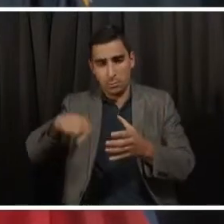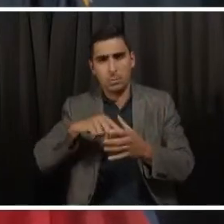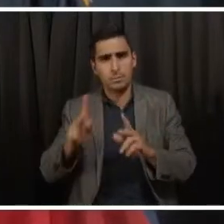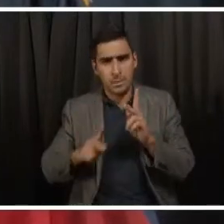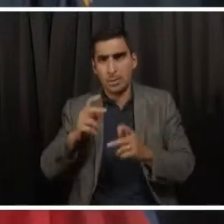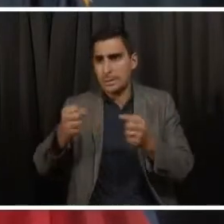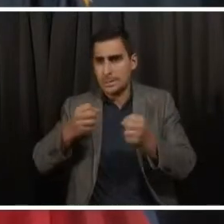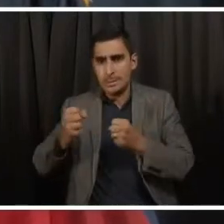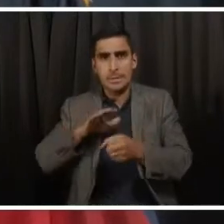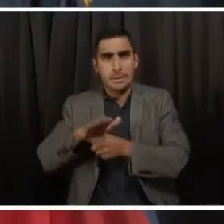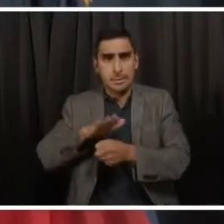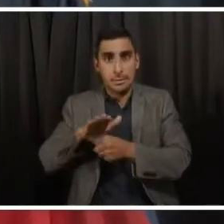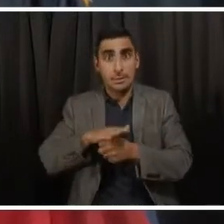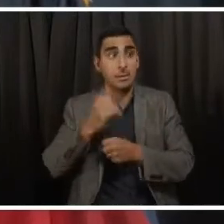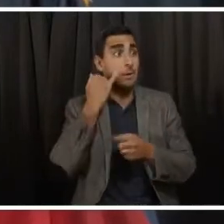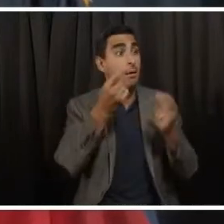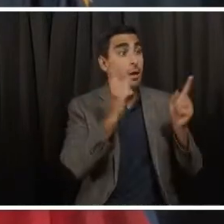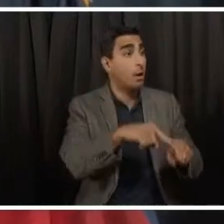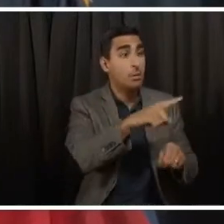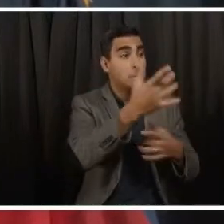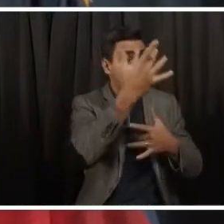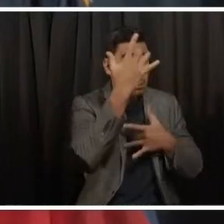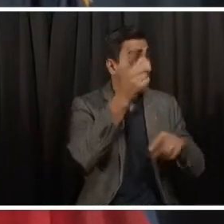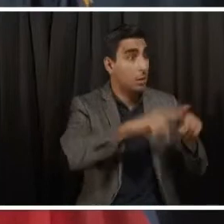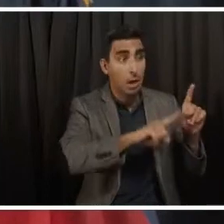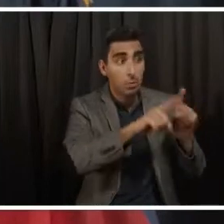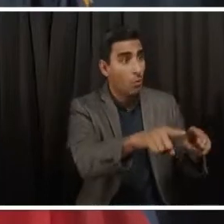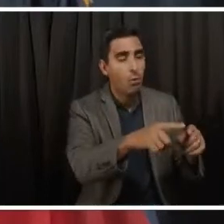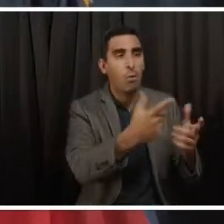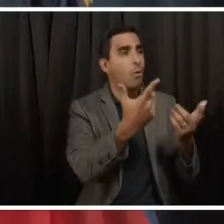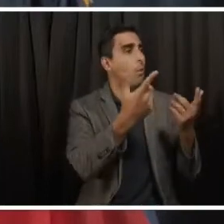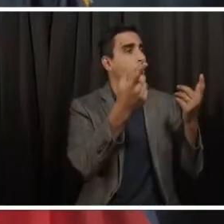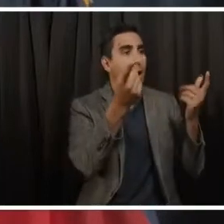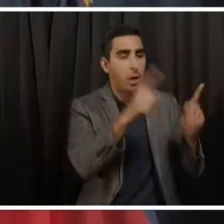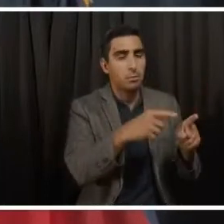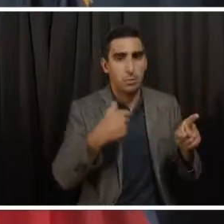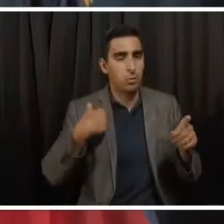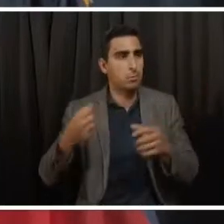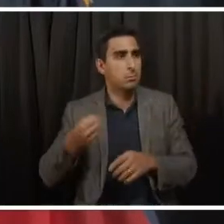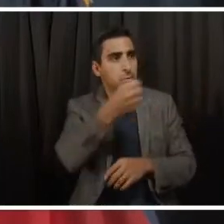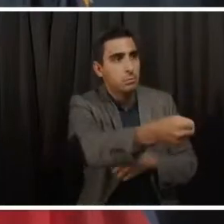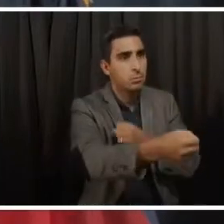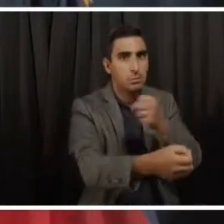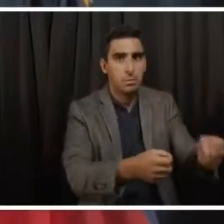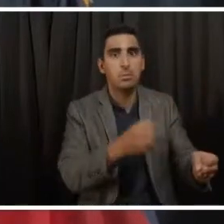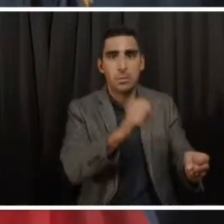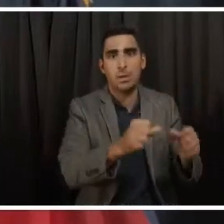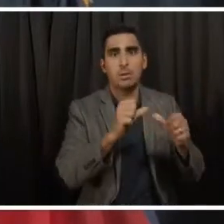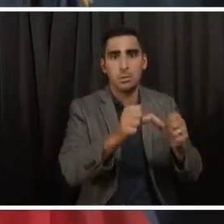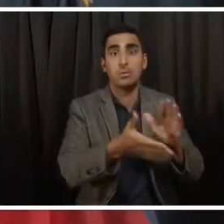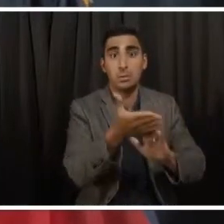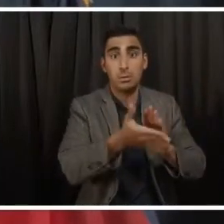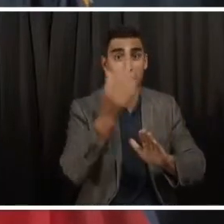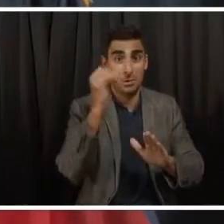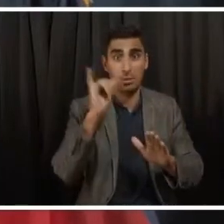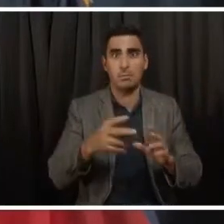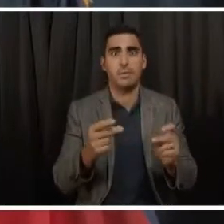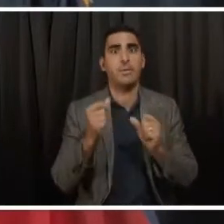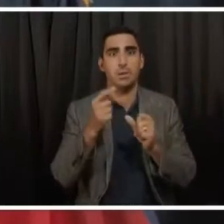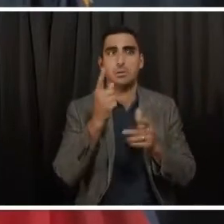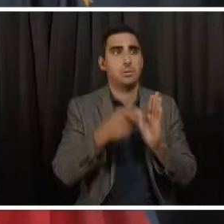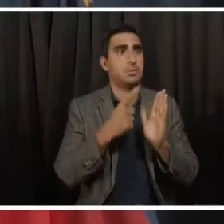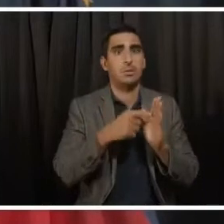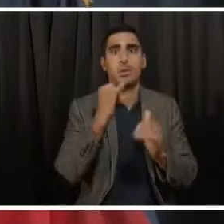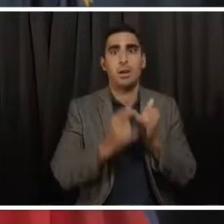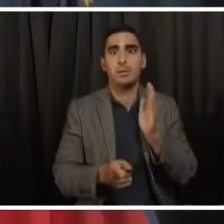in if people at a particular location call in sick and can't attend, keeping in mind that we'll have to move quickly because that can occur a day before,